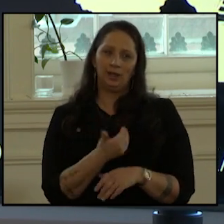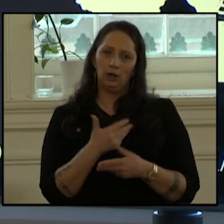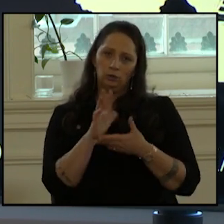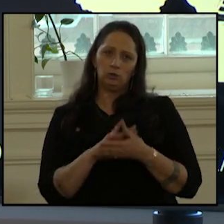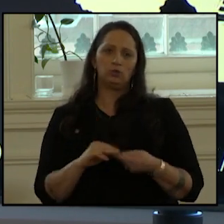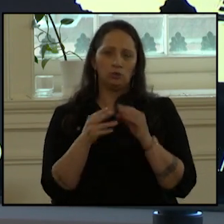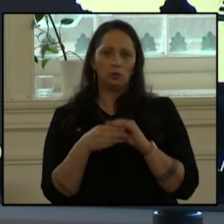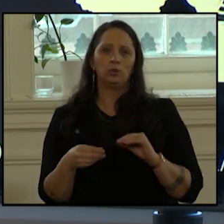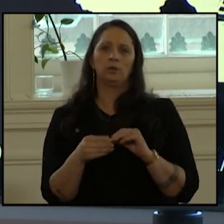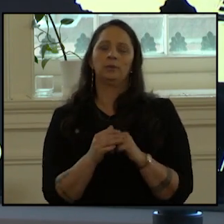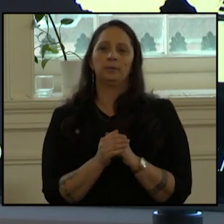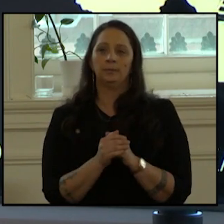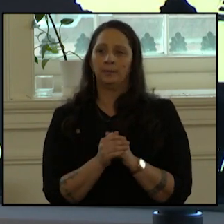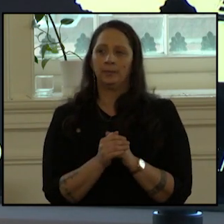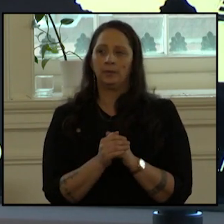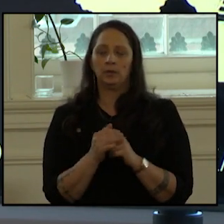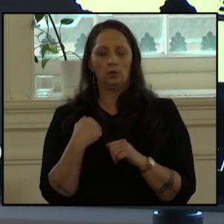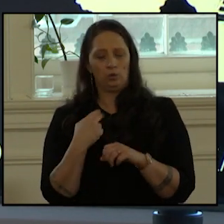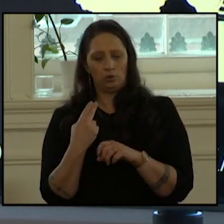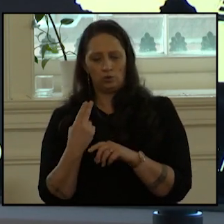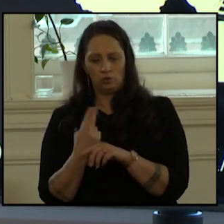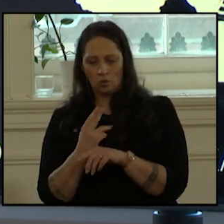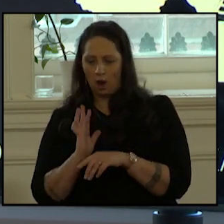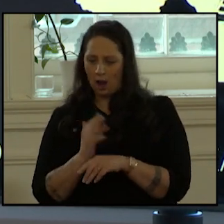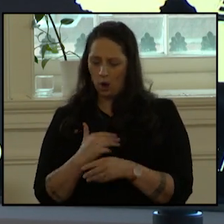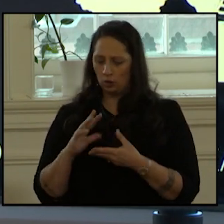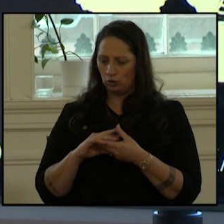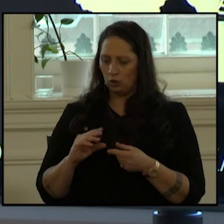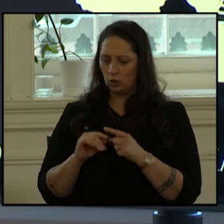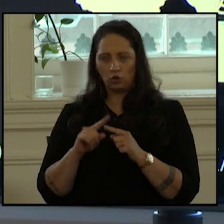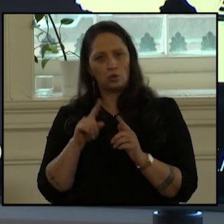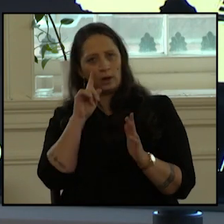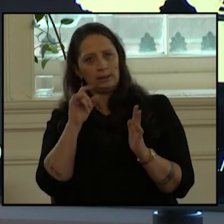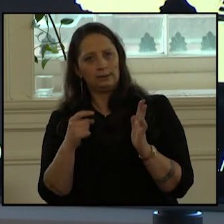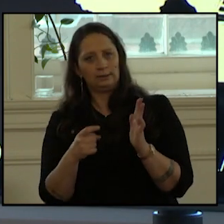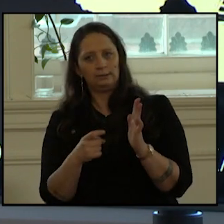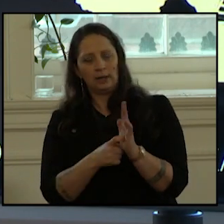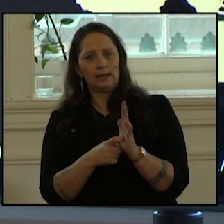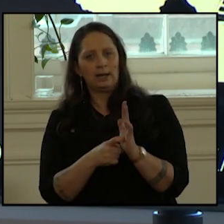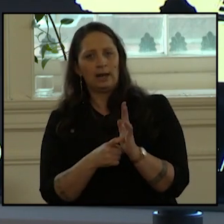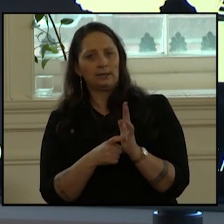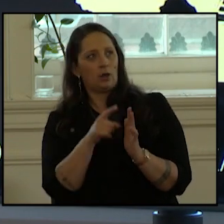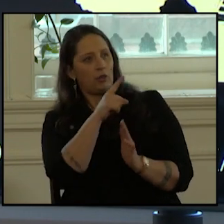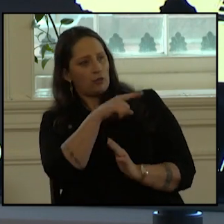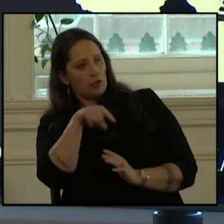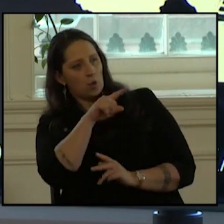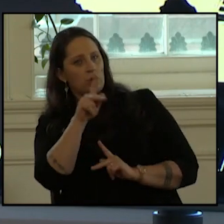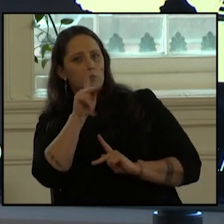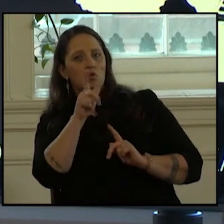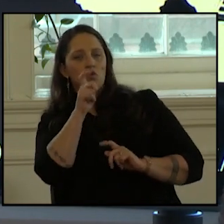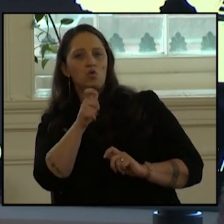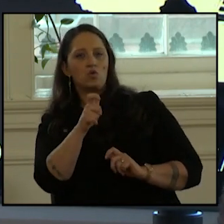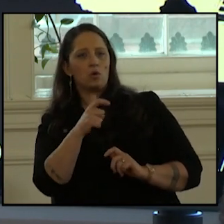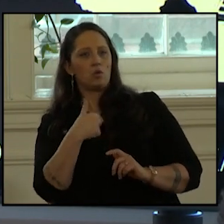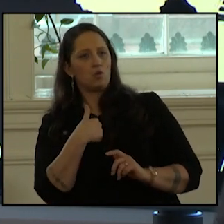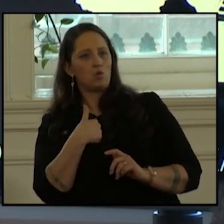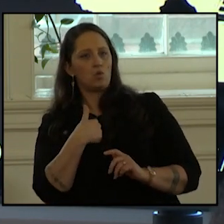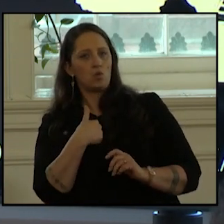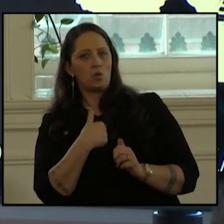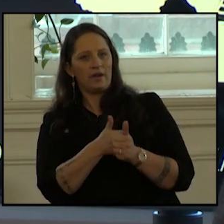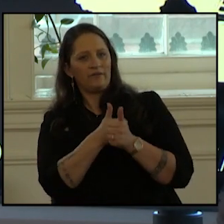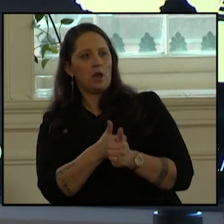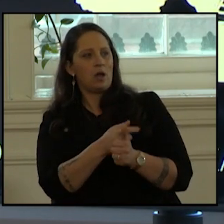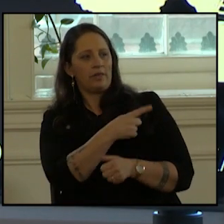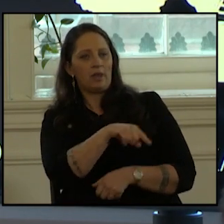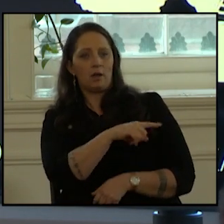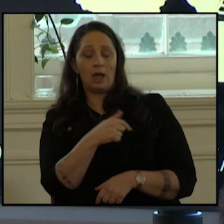narratives and we use our stories to identify those people whose shoulders we stand on. And